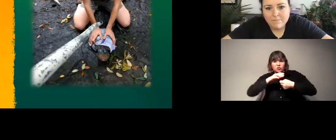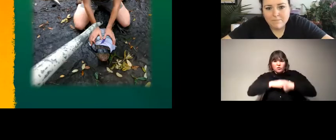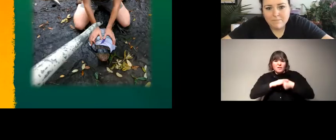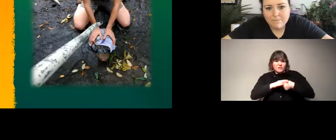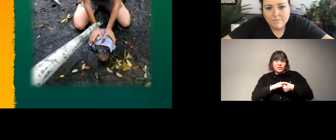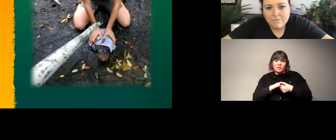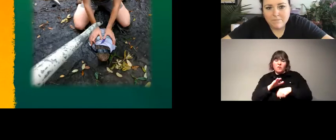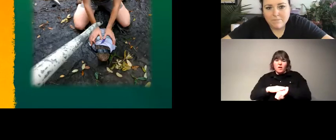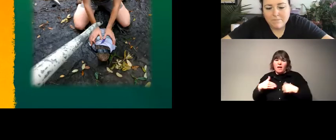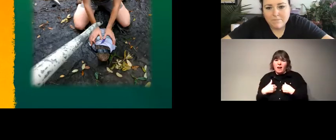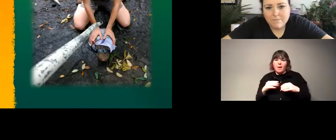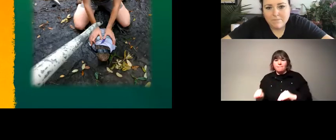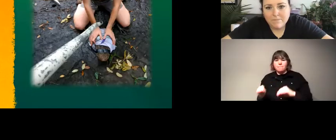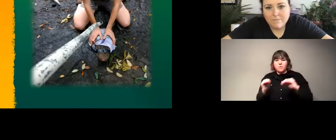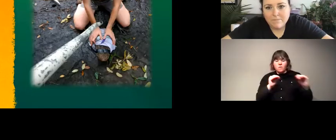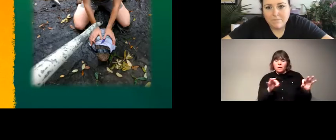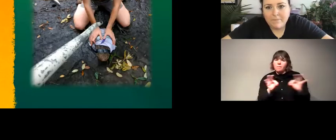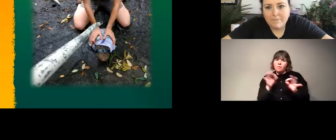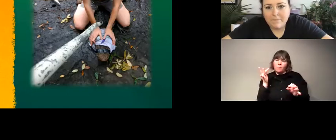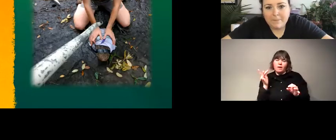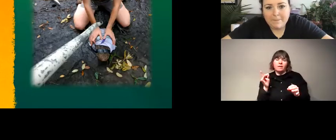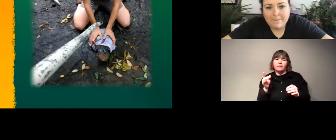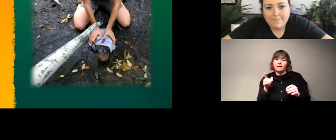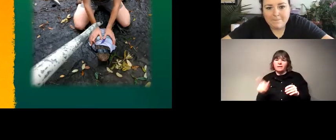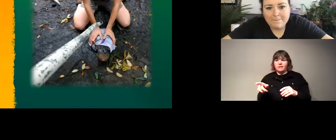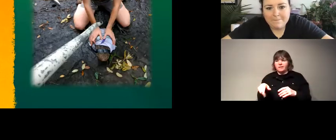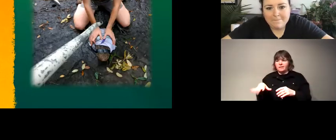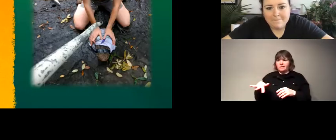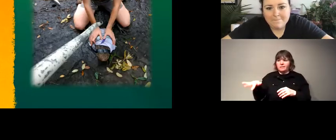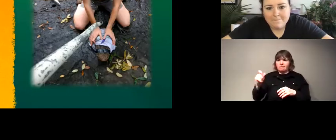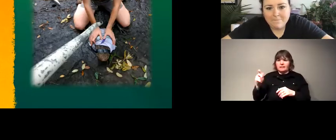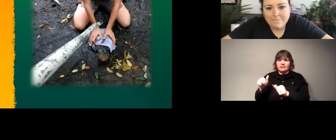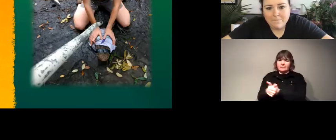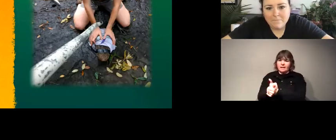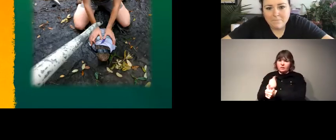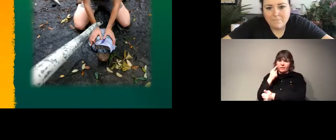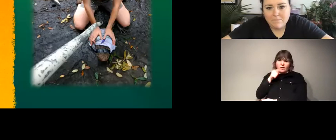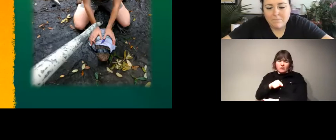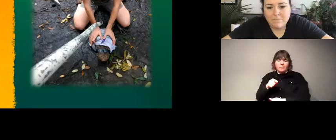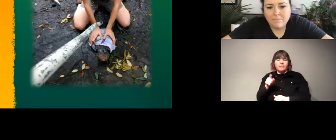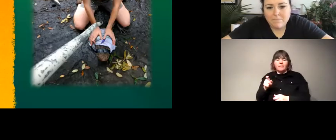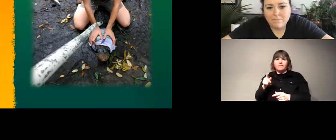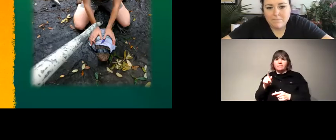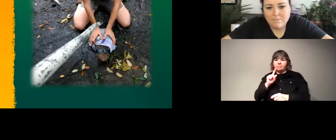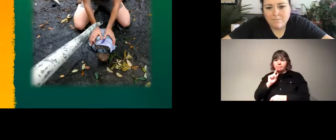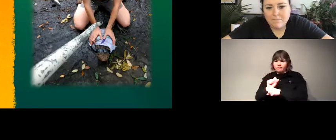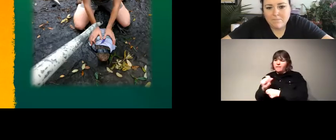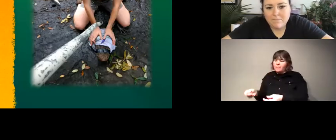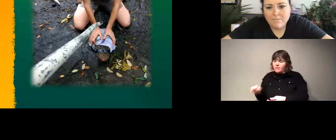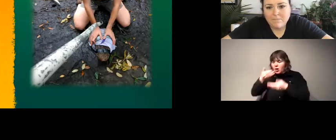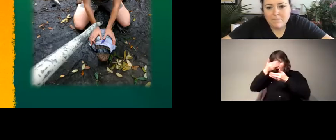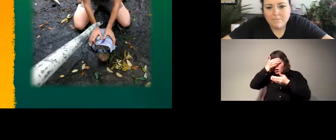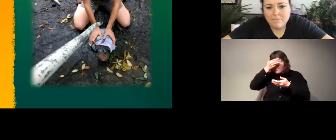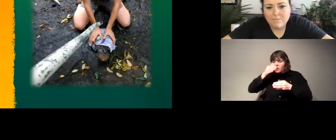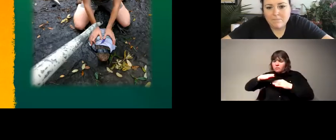animal. Moving this gator was really important because he ended up in a space that was actually kind of dangerous for him. So we had to physically move him. So we covered his eyes. And